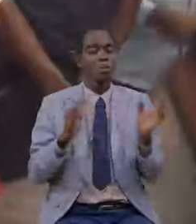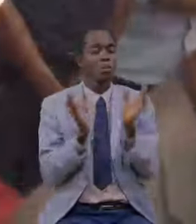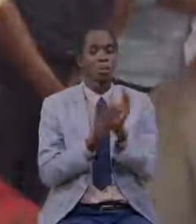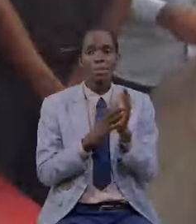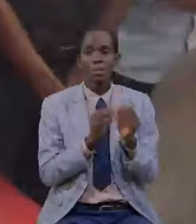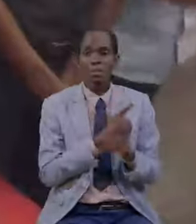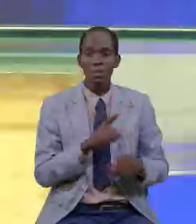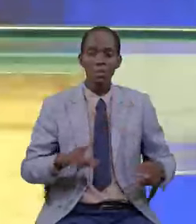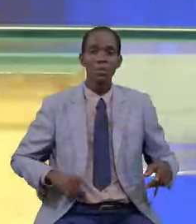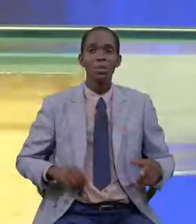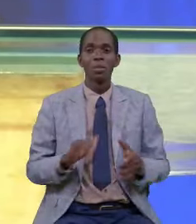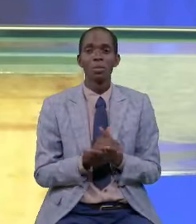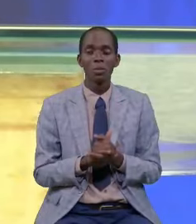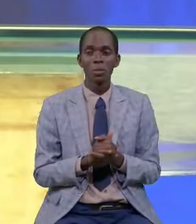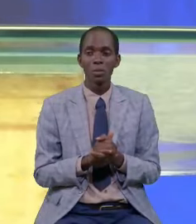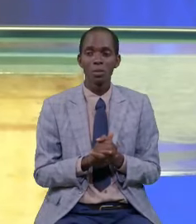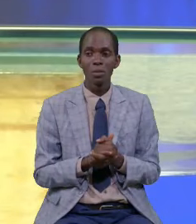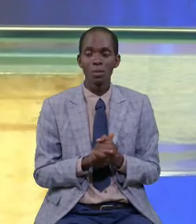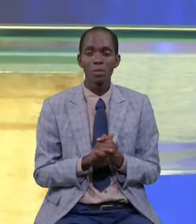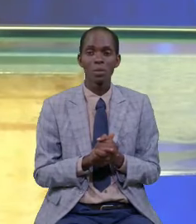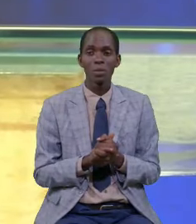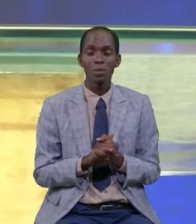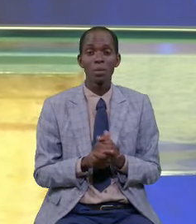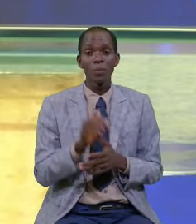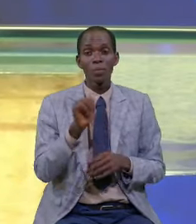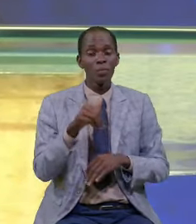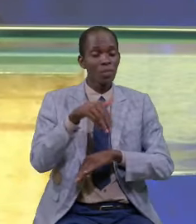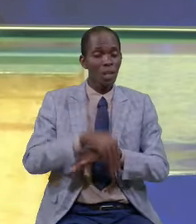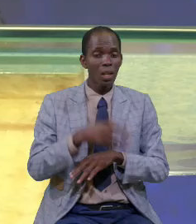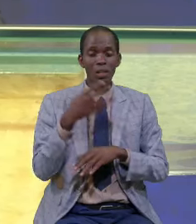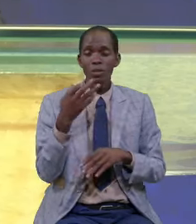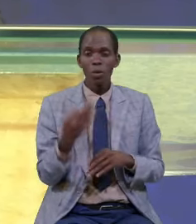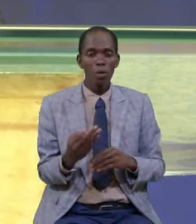Lord a night of